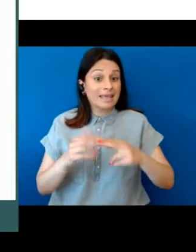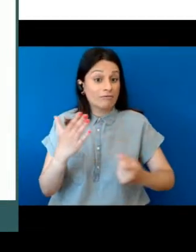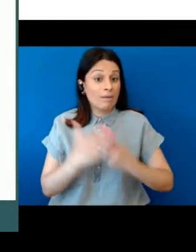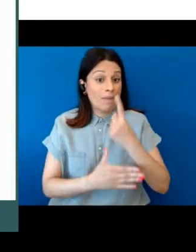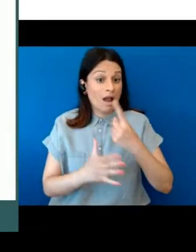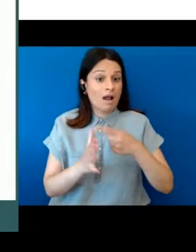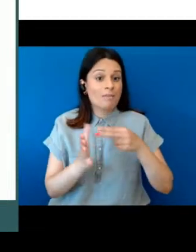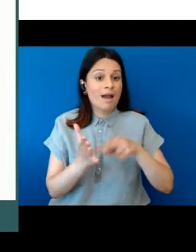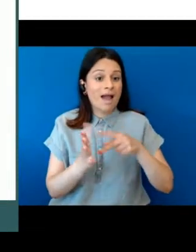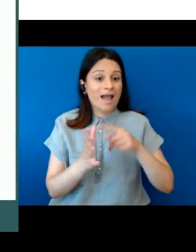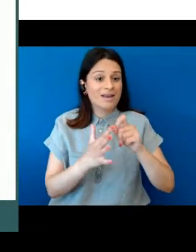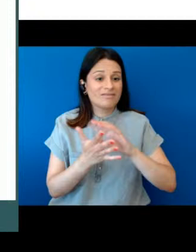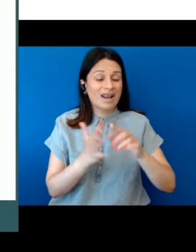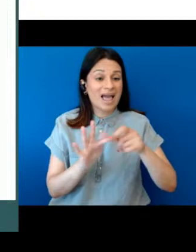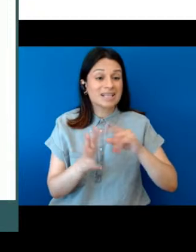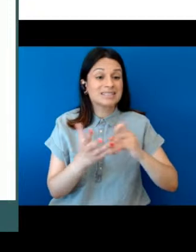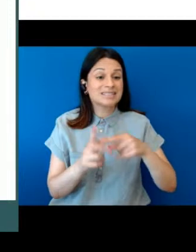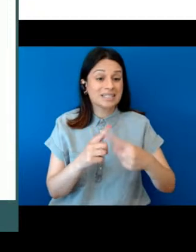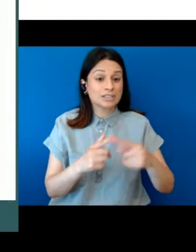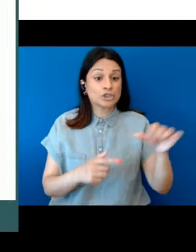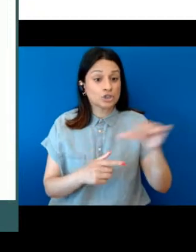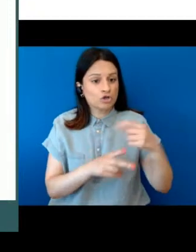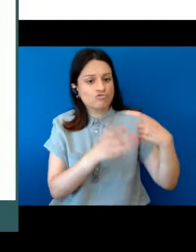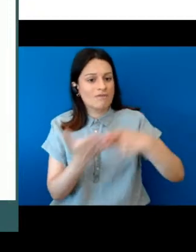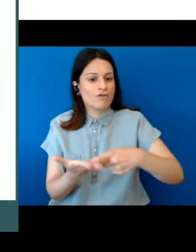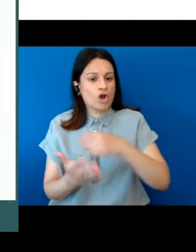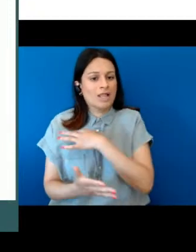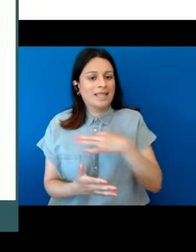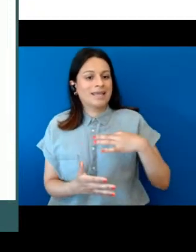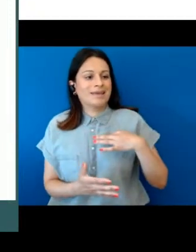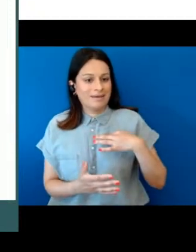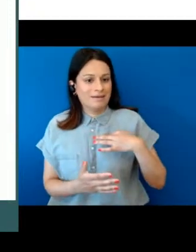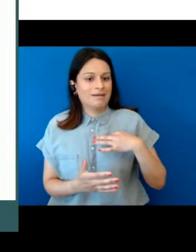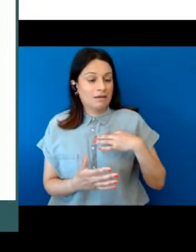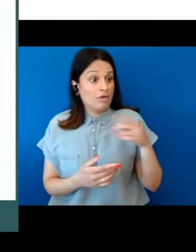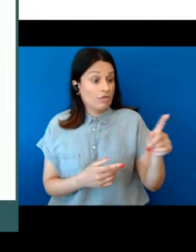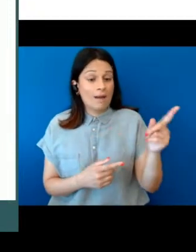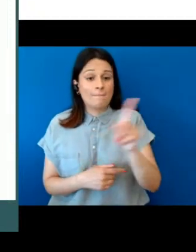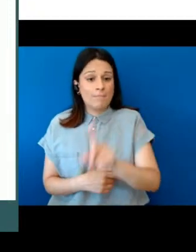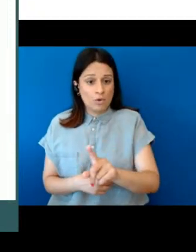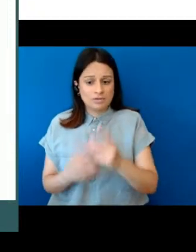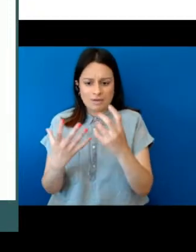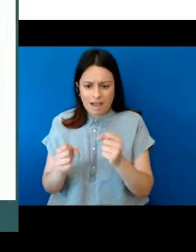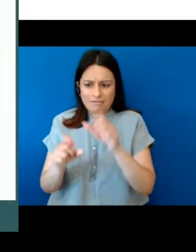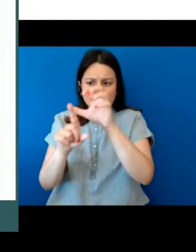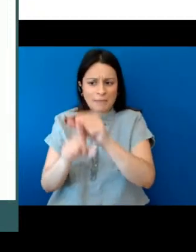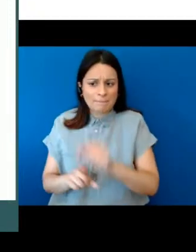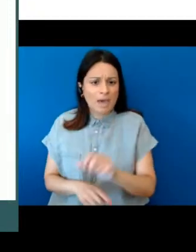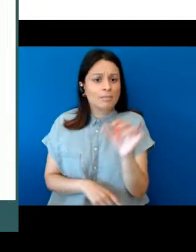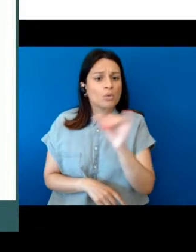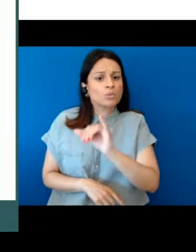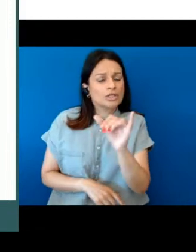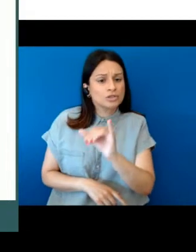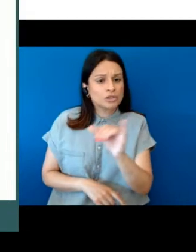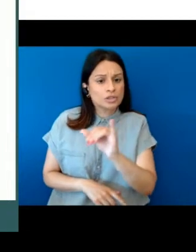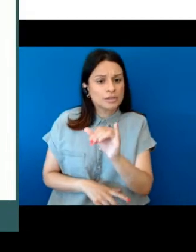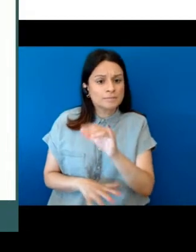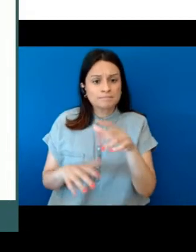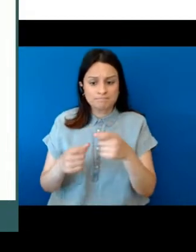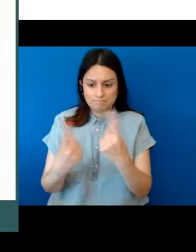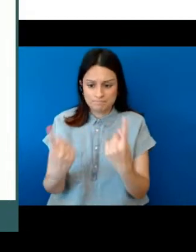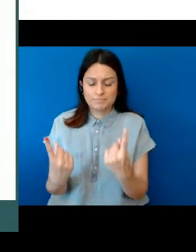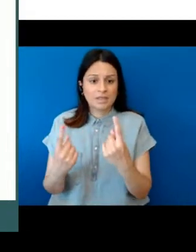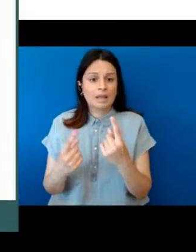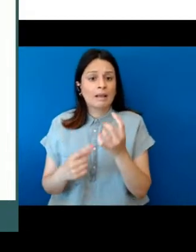referred to an allergy clinic, and this patient is. And the differential diagnosis here is really between peanut allergy